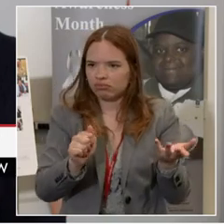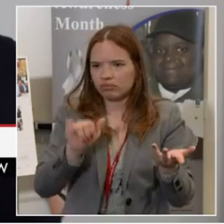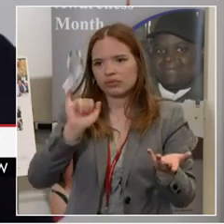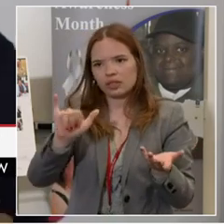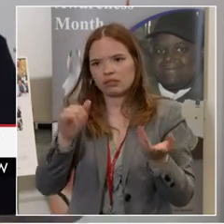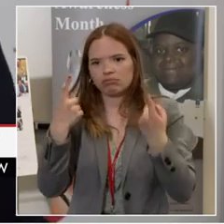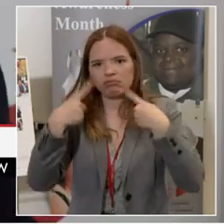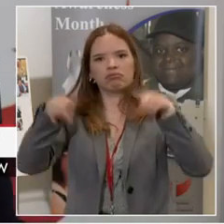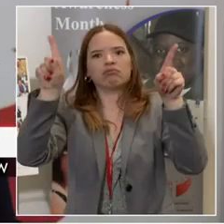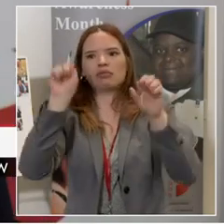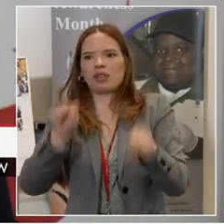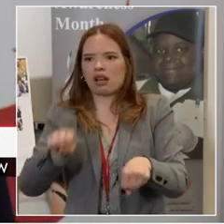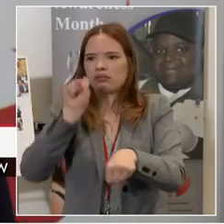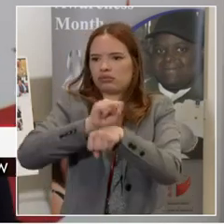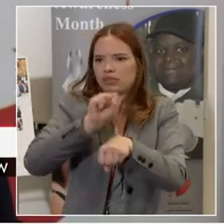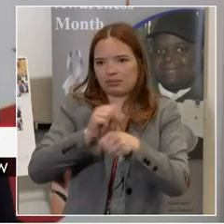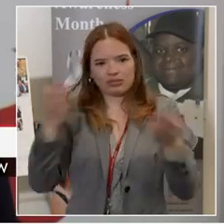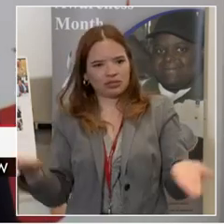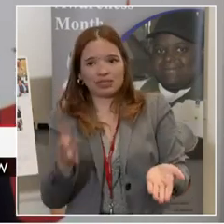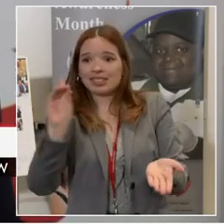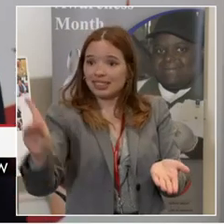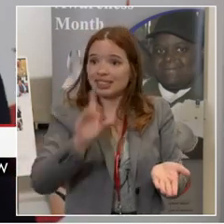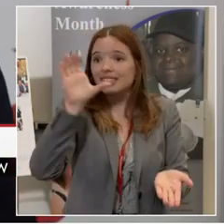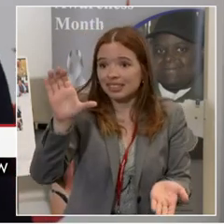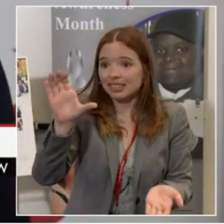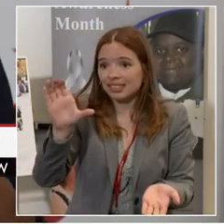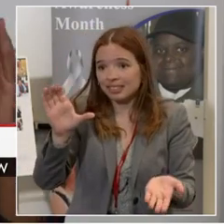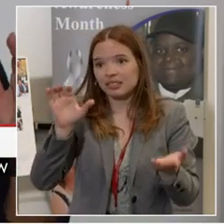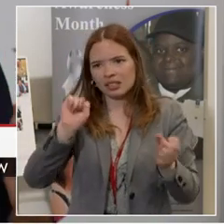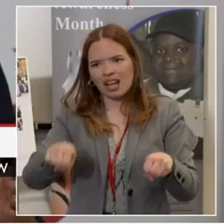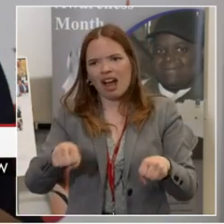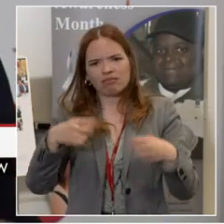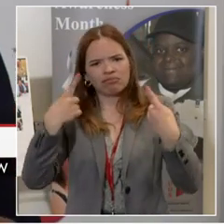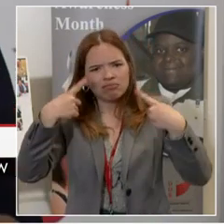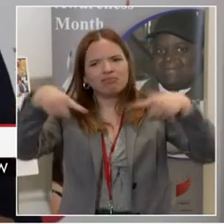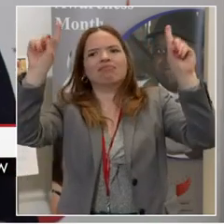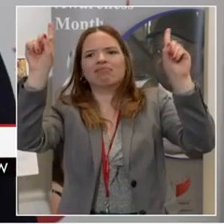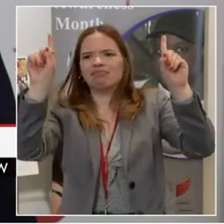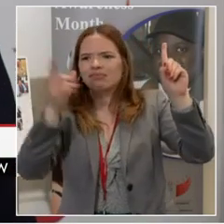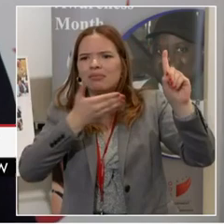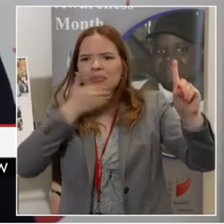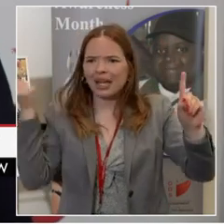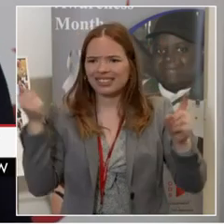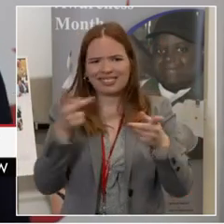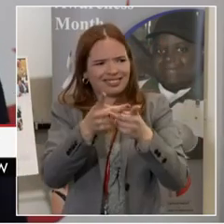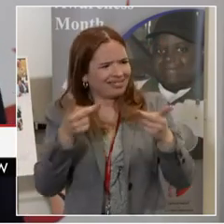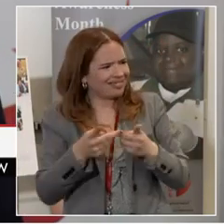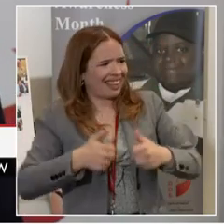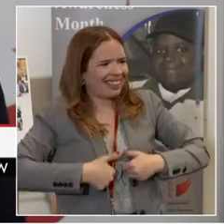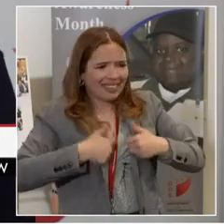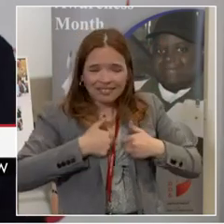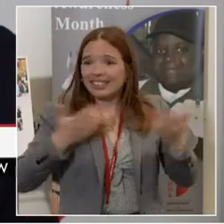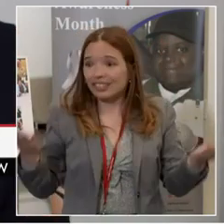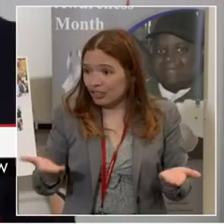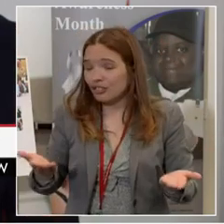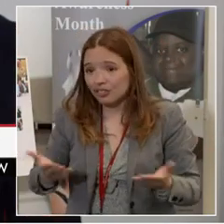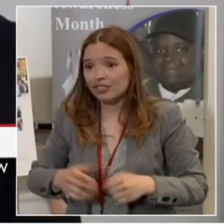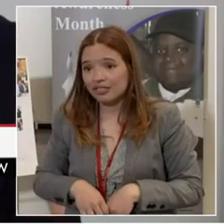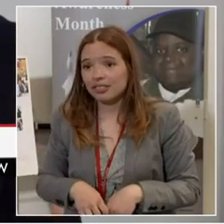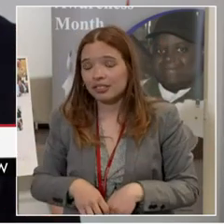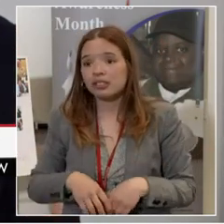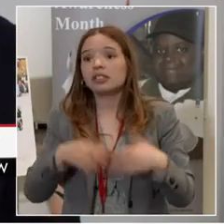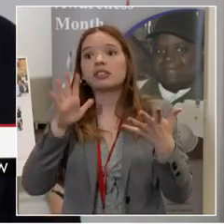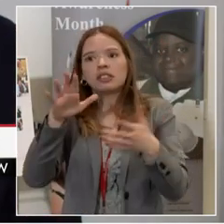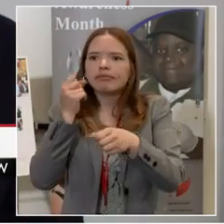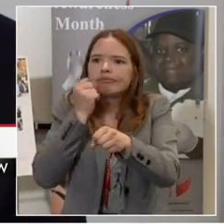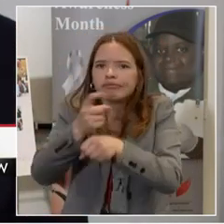DC a better place to live. So one of the ways each year that